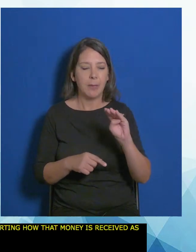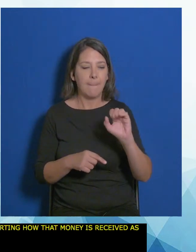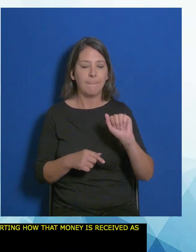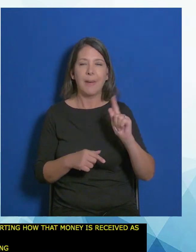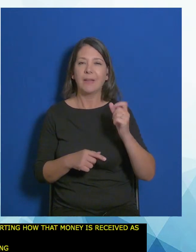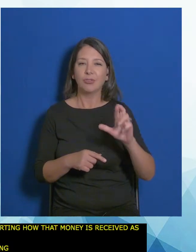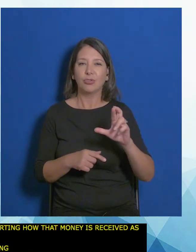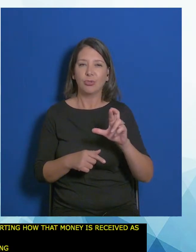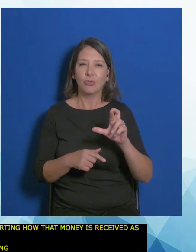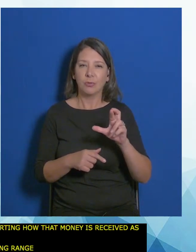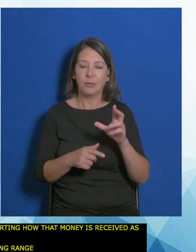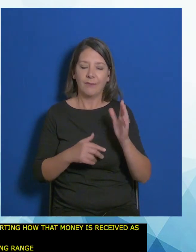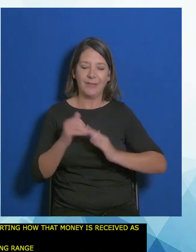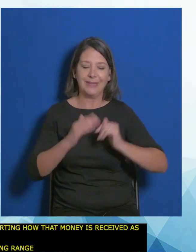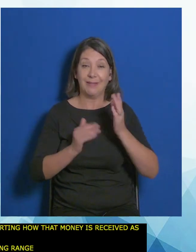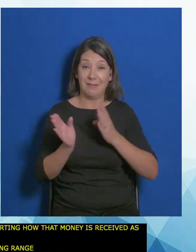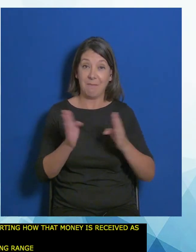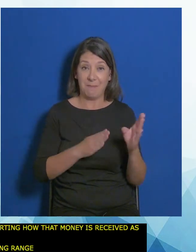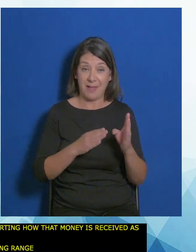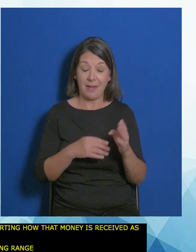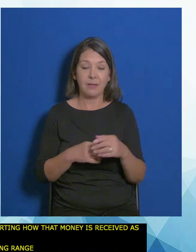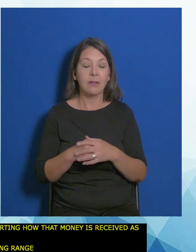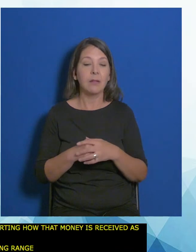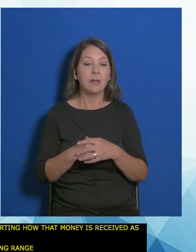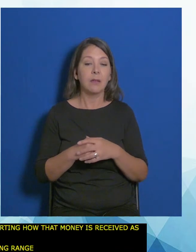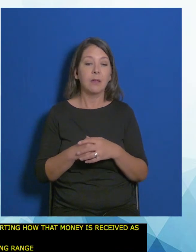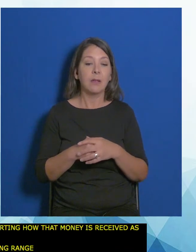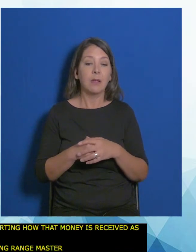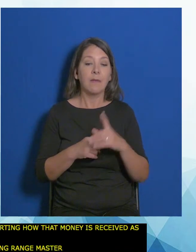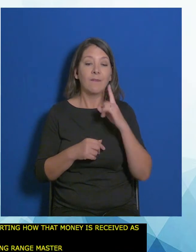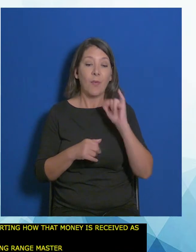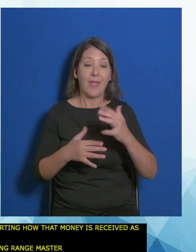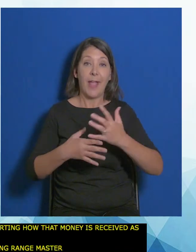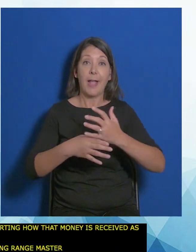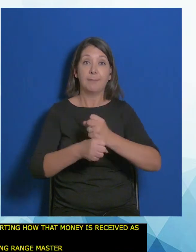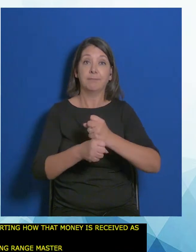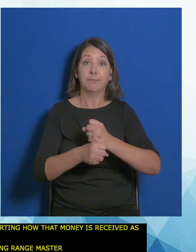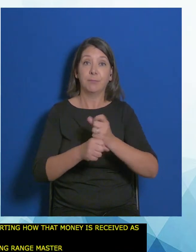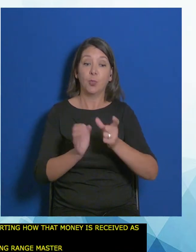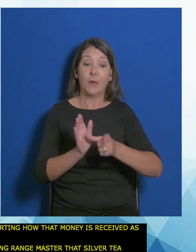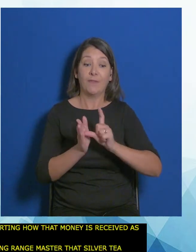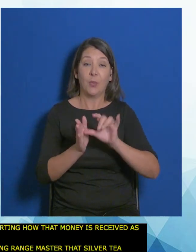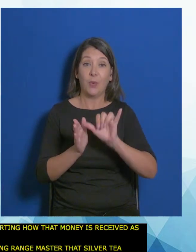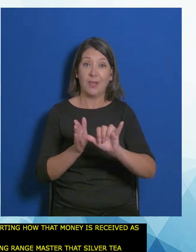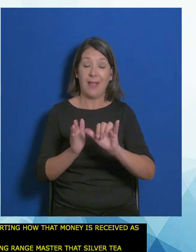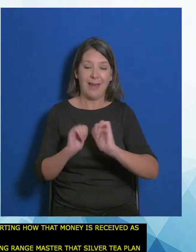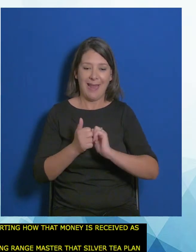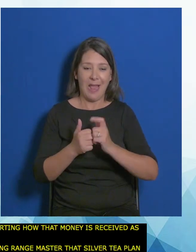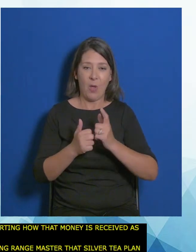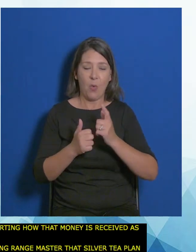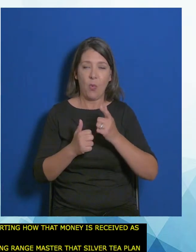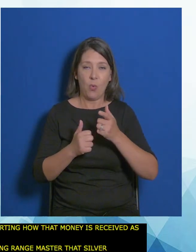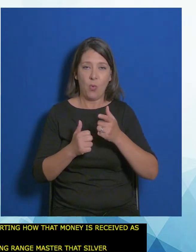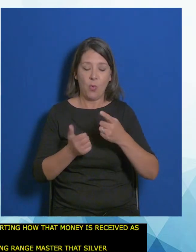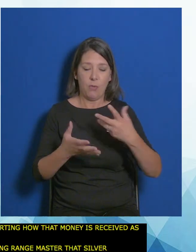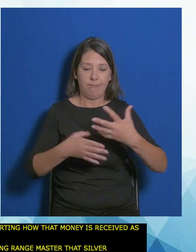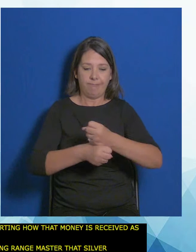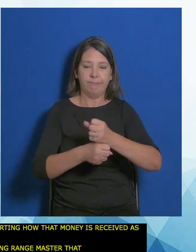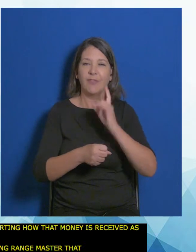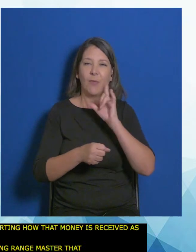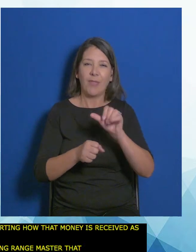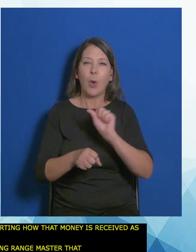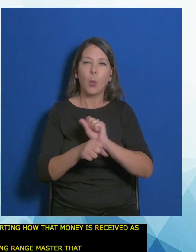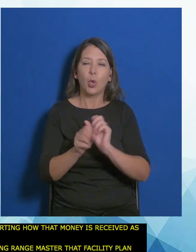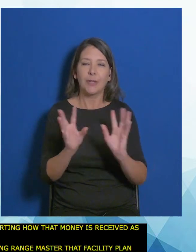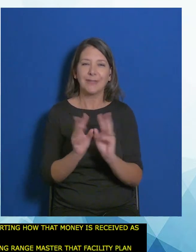plan. In order to provide a quick overview of that master facility plan work session that our Director